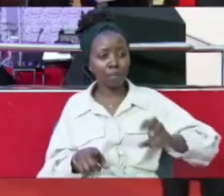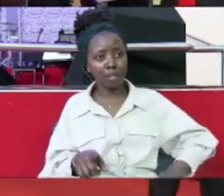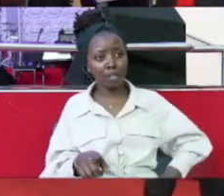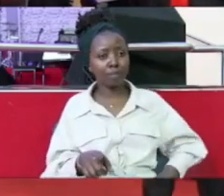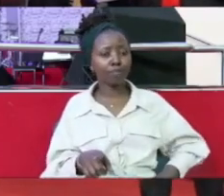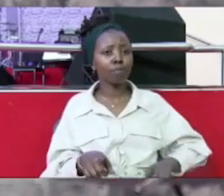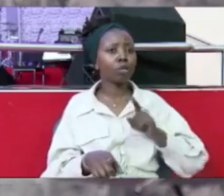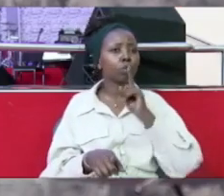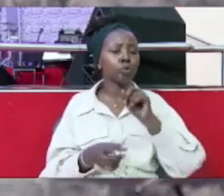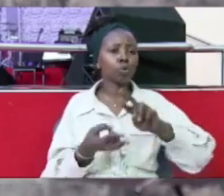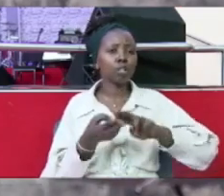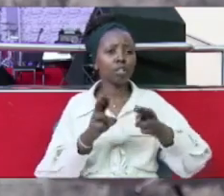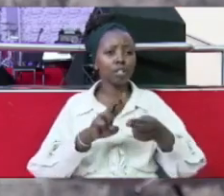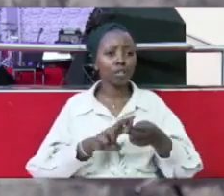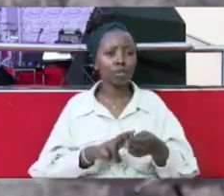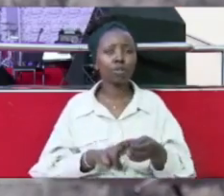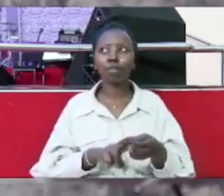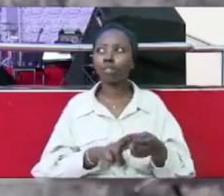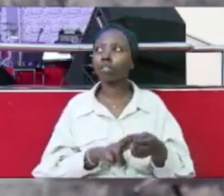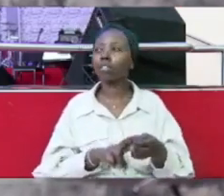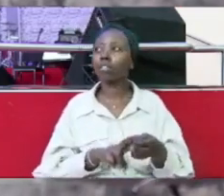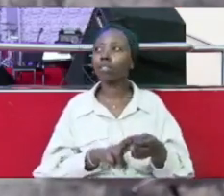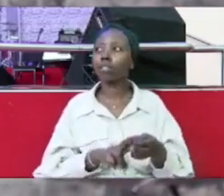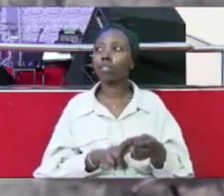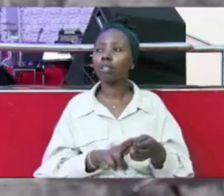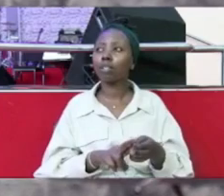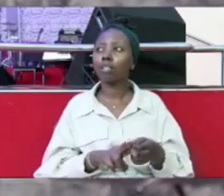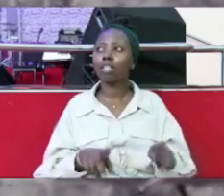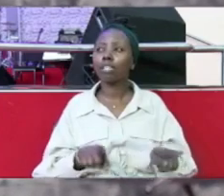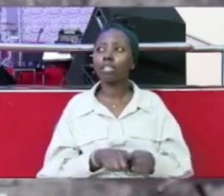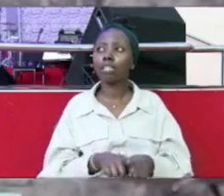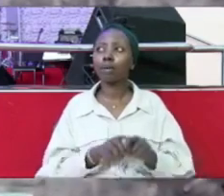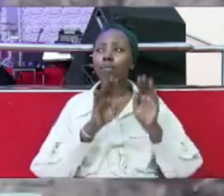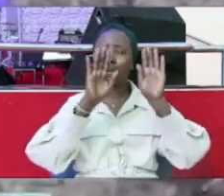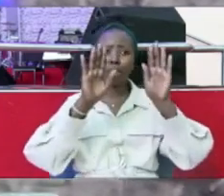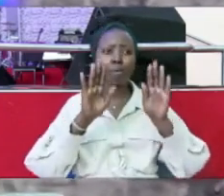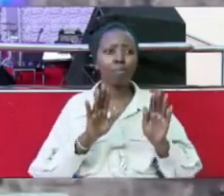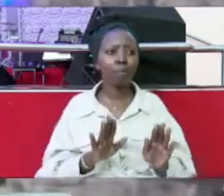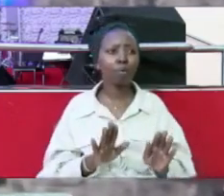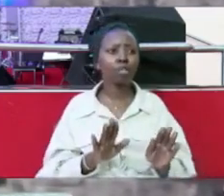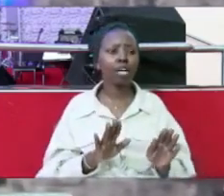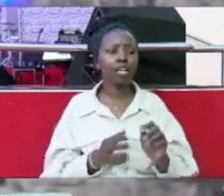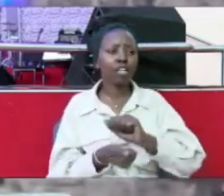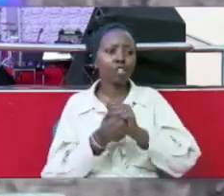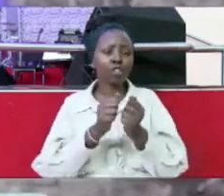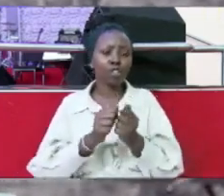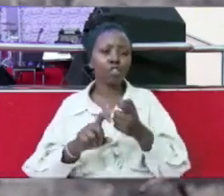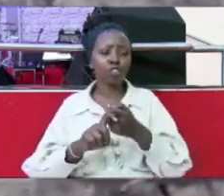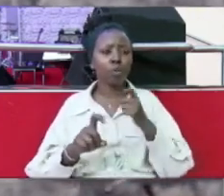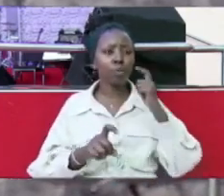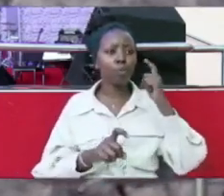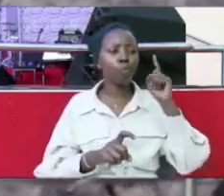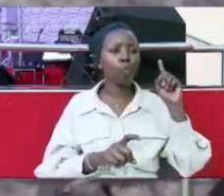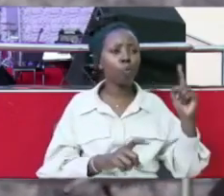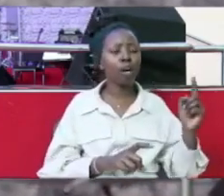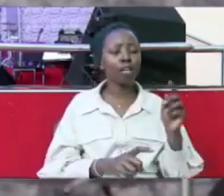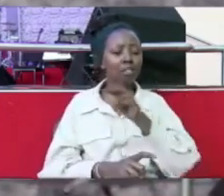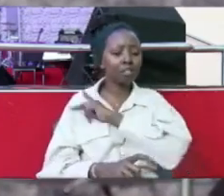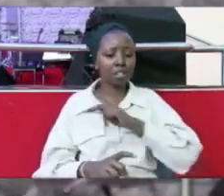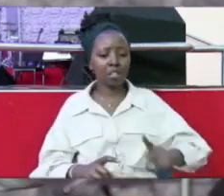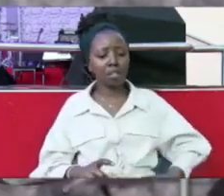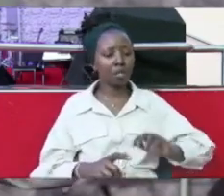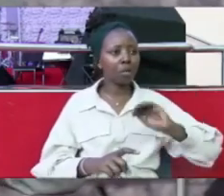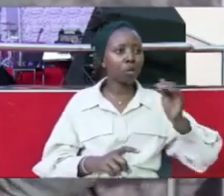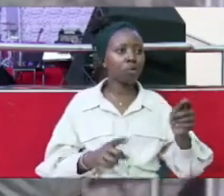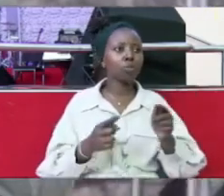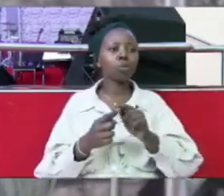Kwa hivyo uhusiano ndio sehemu msingi ya kubadilishwa. From one kingdom to another. Toka ufalme mmoja hadi ufalme mwingine. So you can